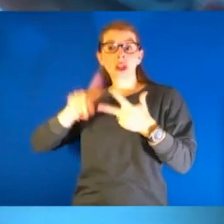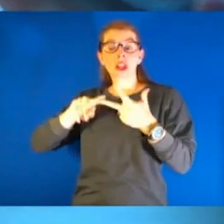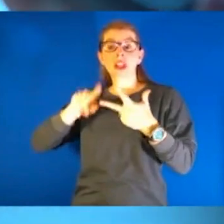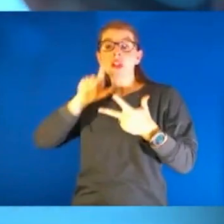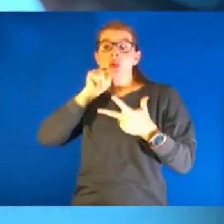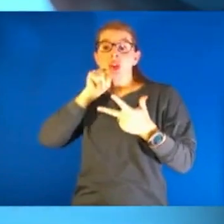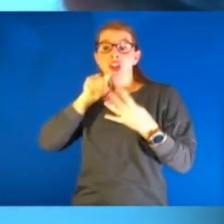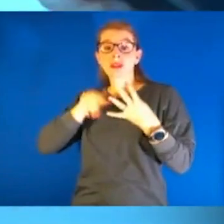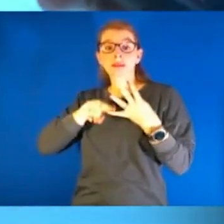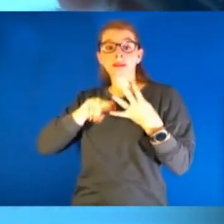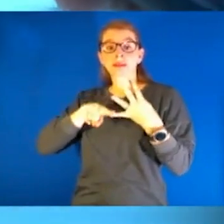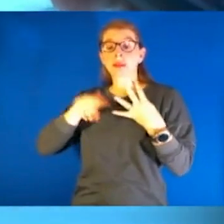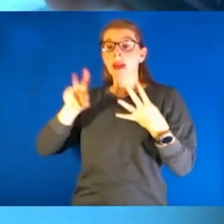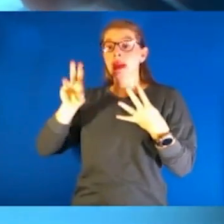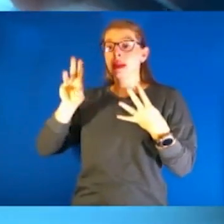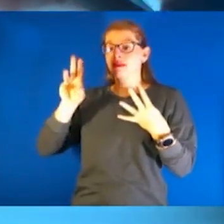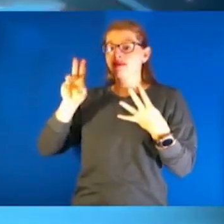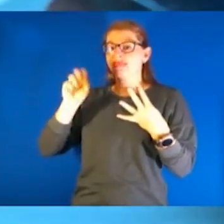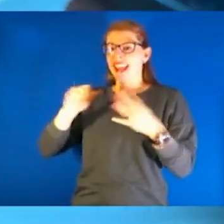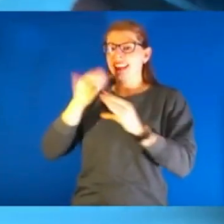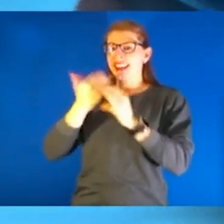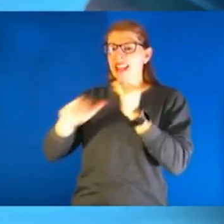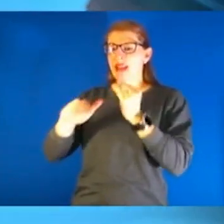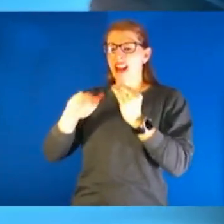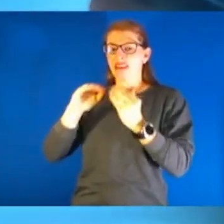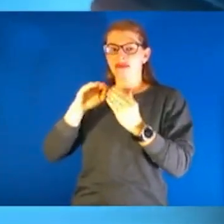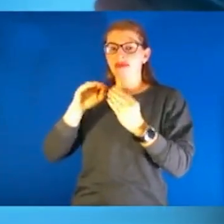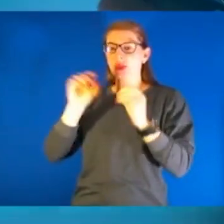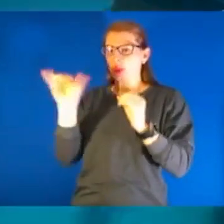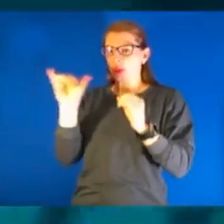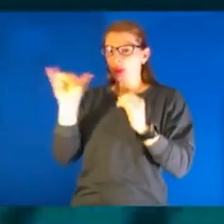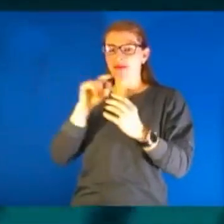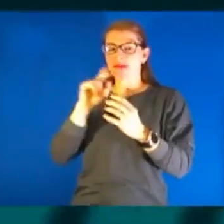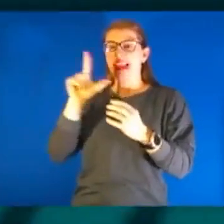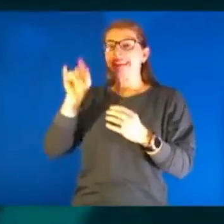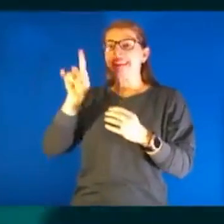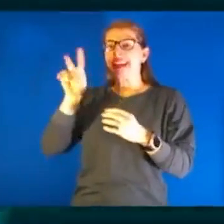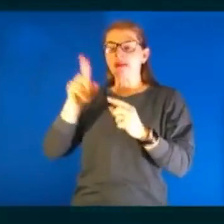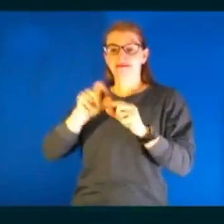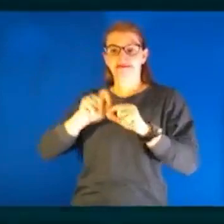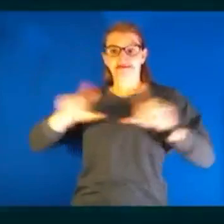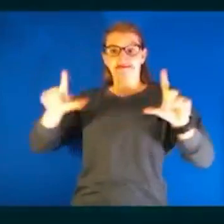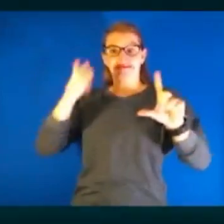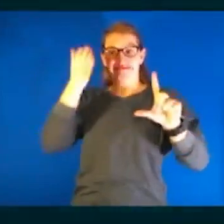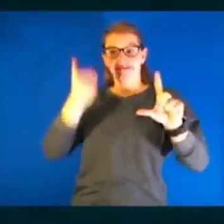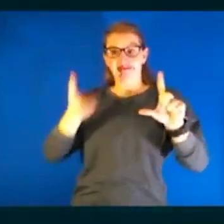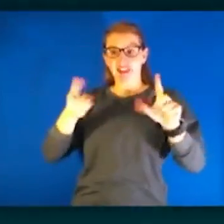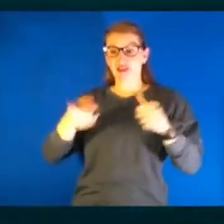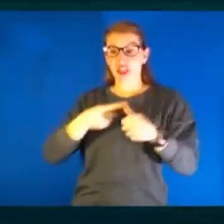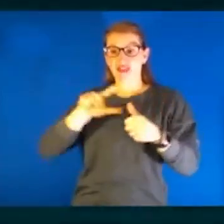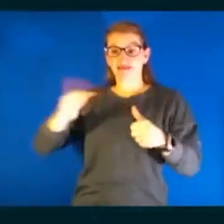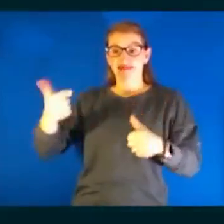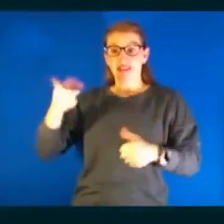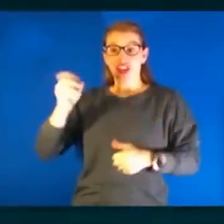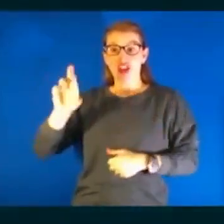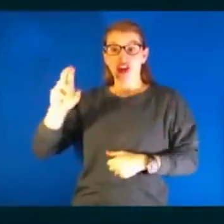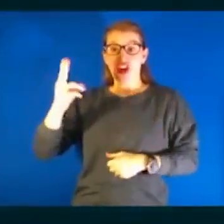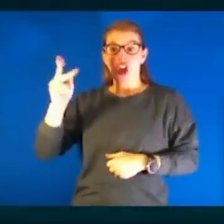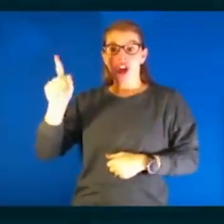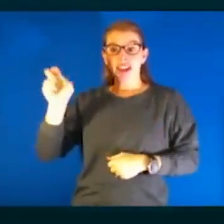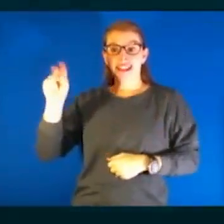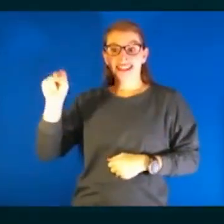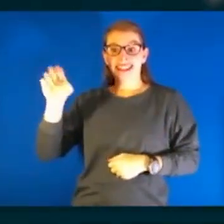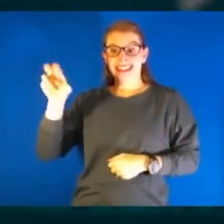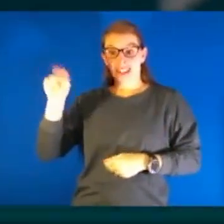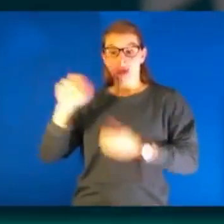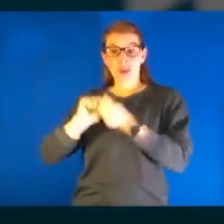Medical News Network. You can find those links right there on your screen. But first, let's get over to Dr. Dana Hawkinson joining us with our numbers today.